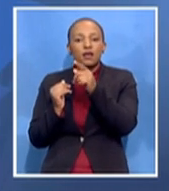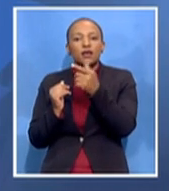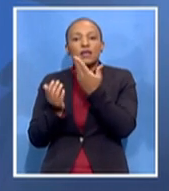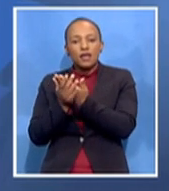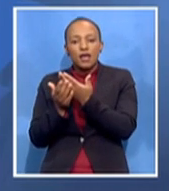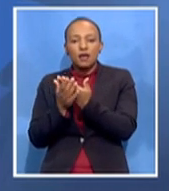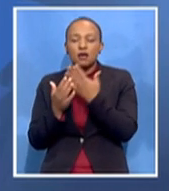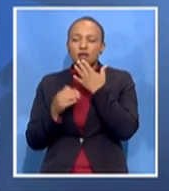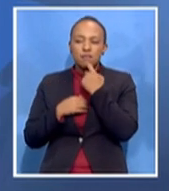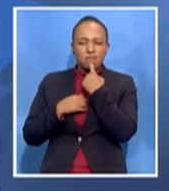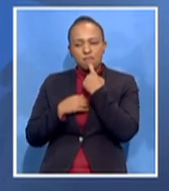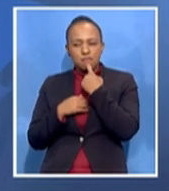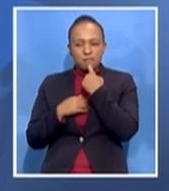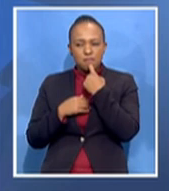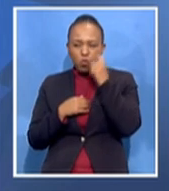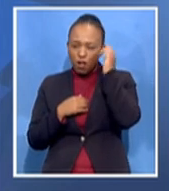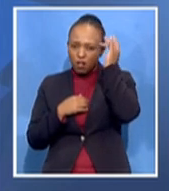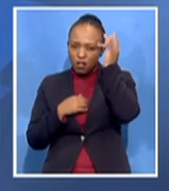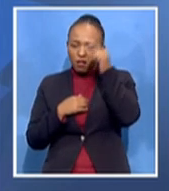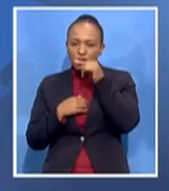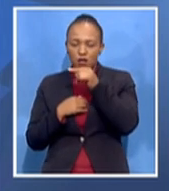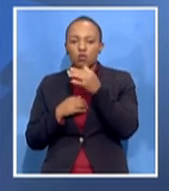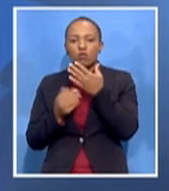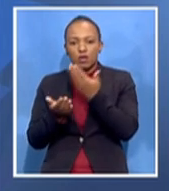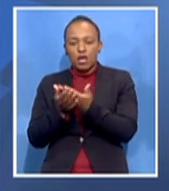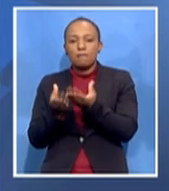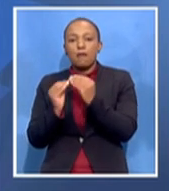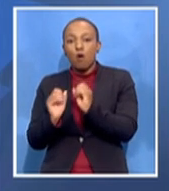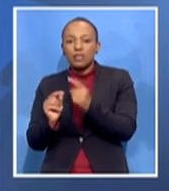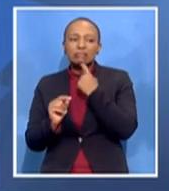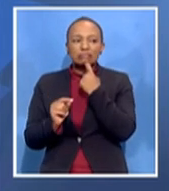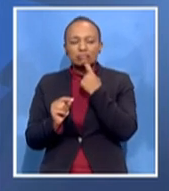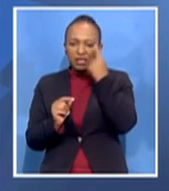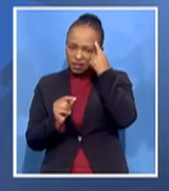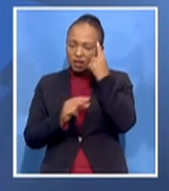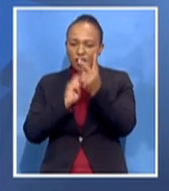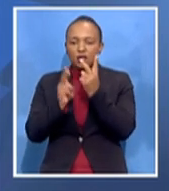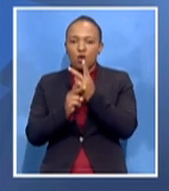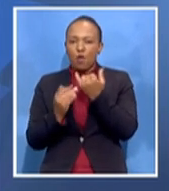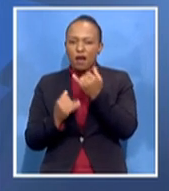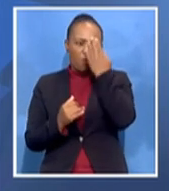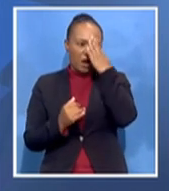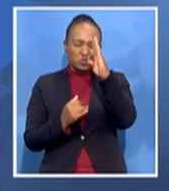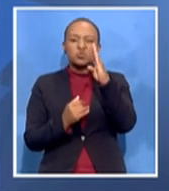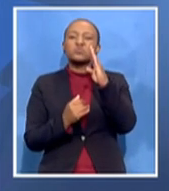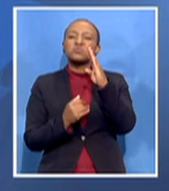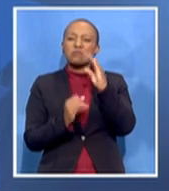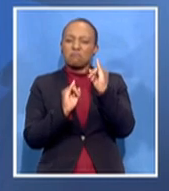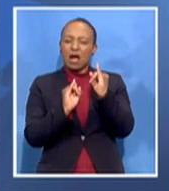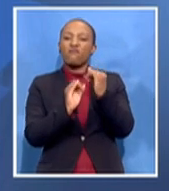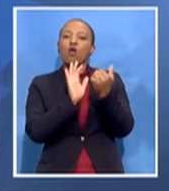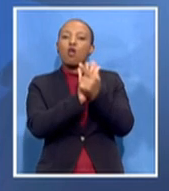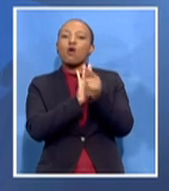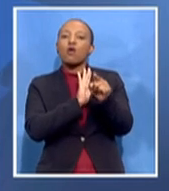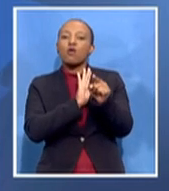the opportunity of reconsidering his attitude towards the law. He thinks that he is above the law. He is